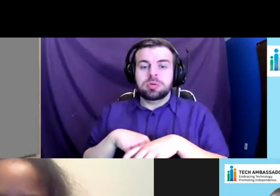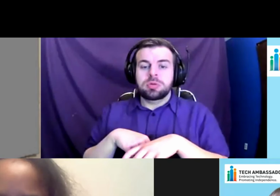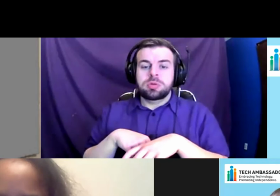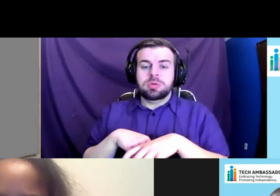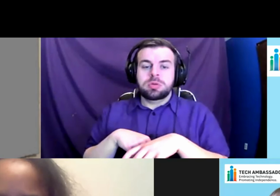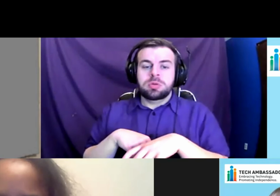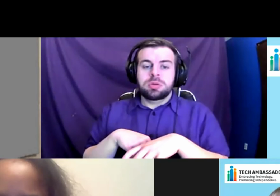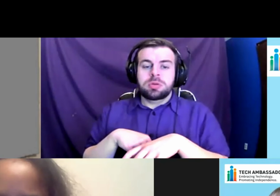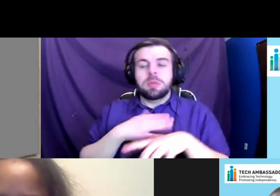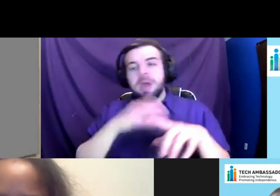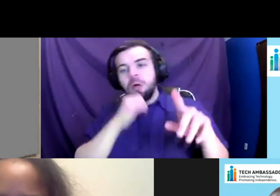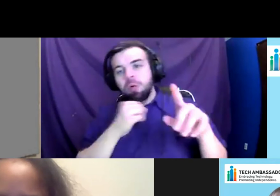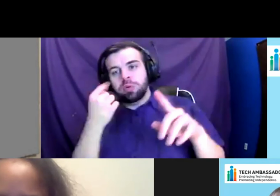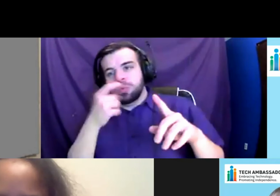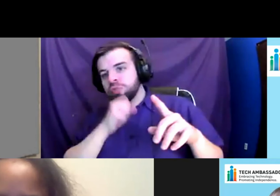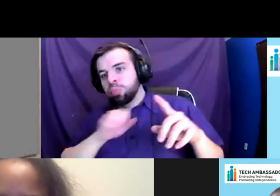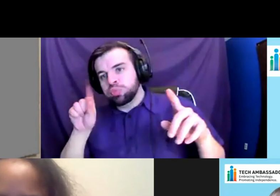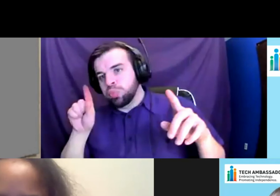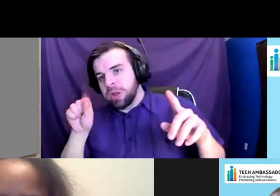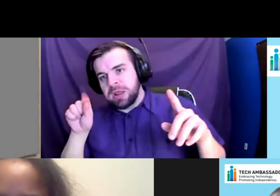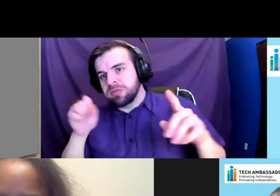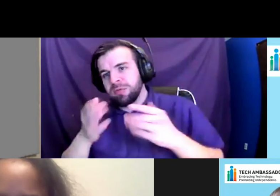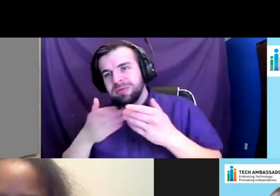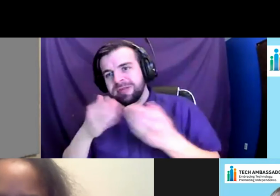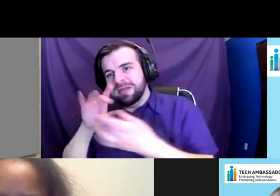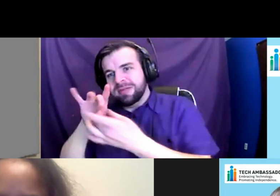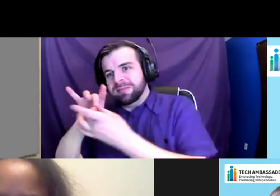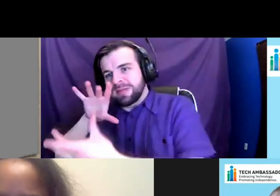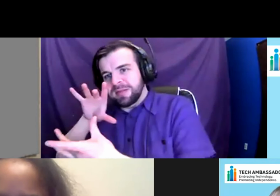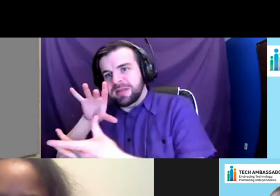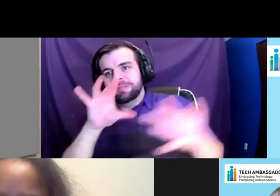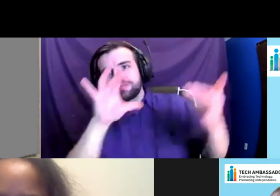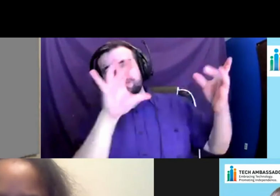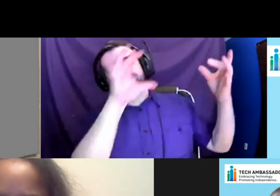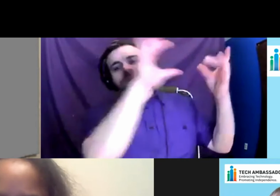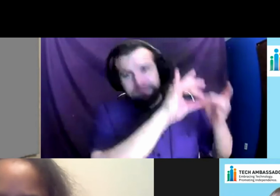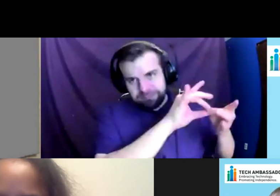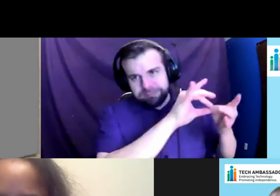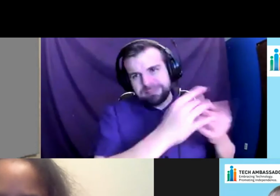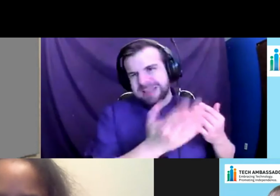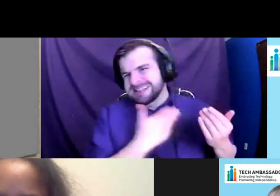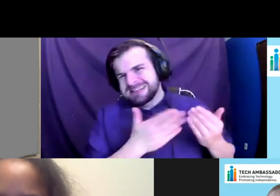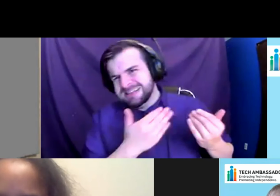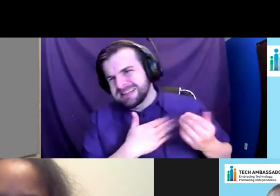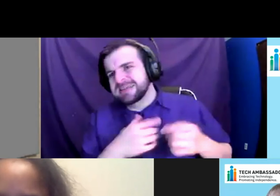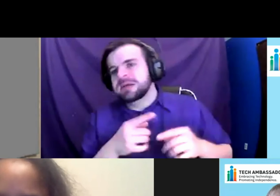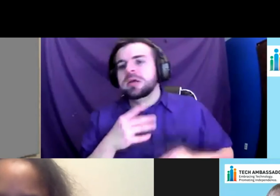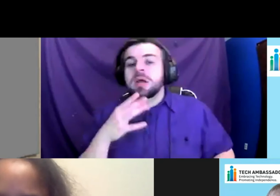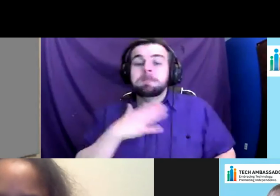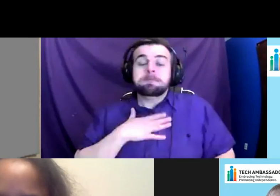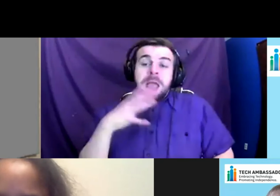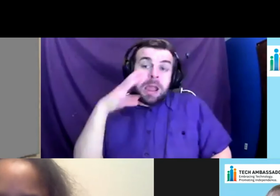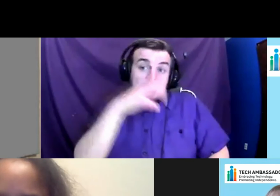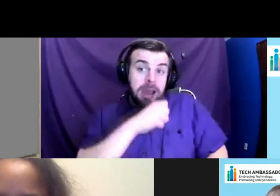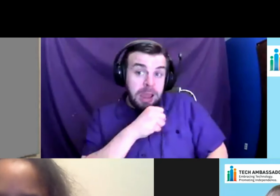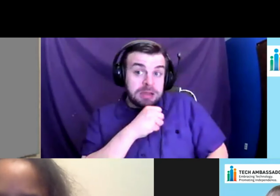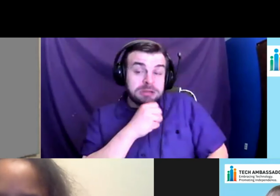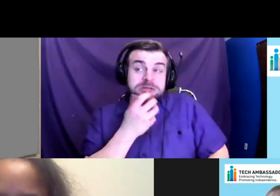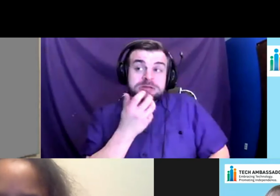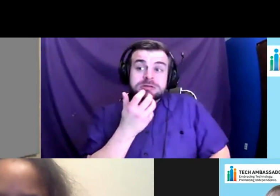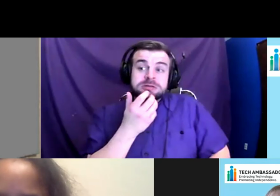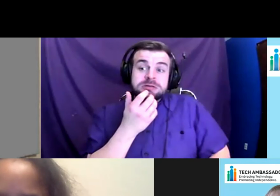me to just disconnect the other thermostat, put another one in. My guess Okay. is that, you know, any thermostat breaks, even if you